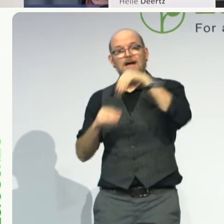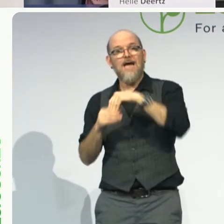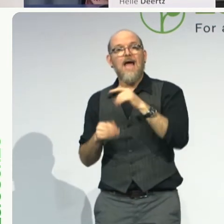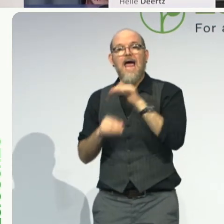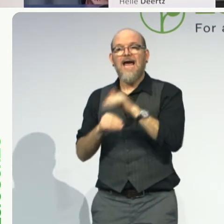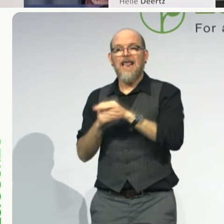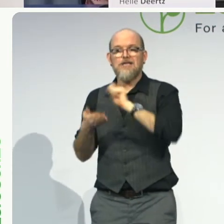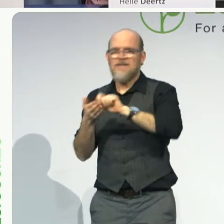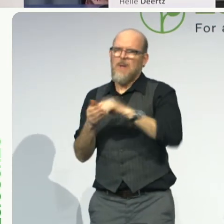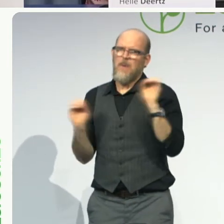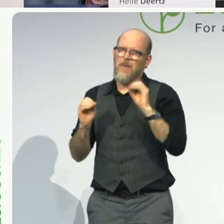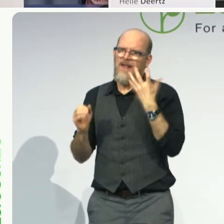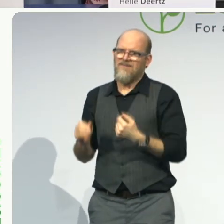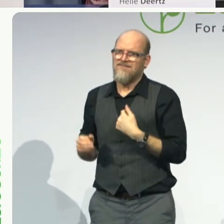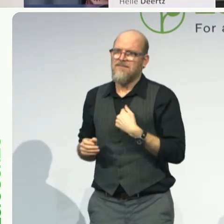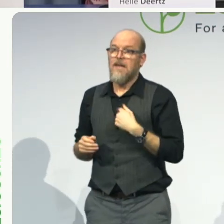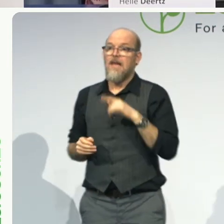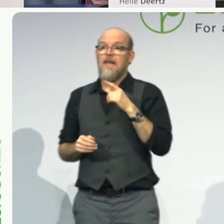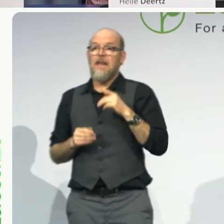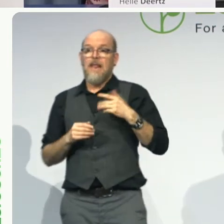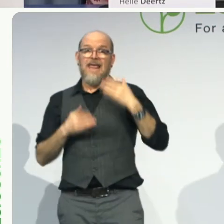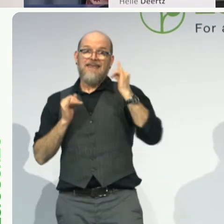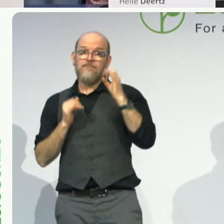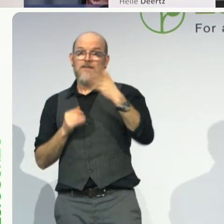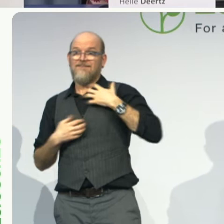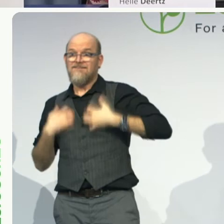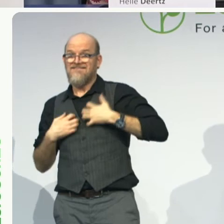you have my contact address, I can send you